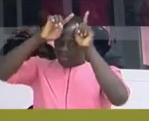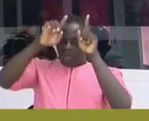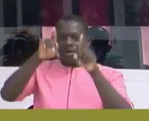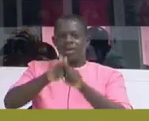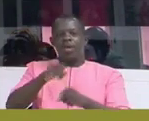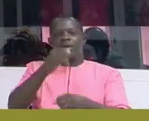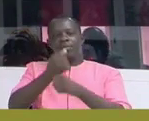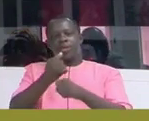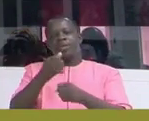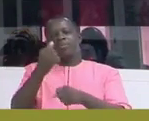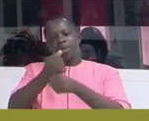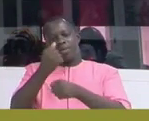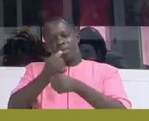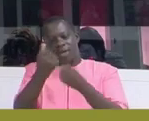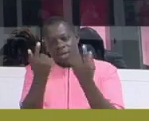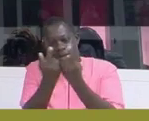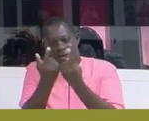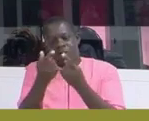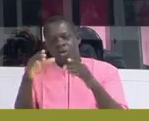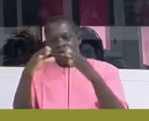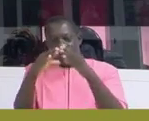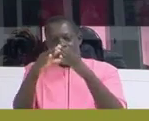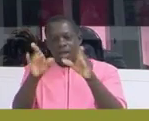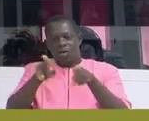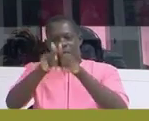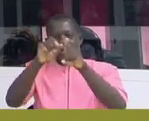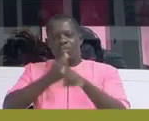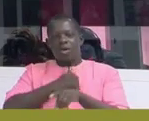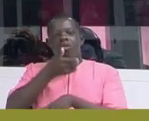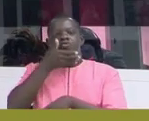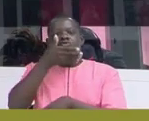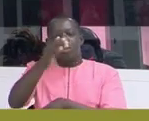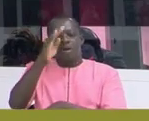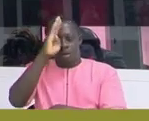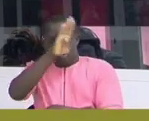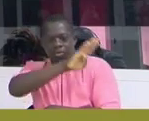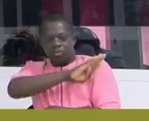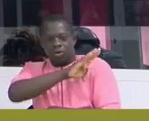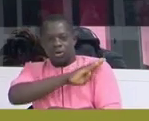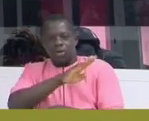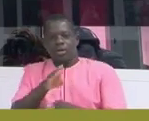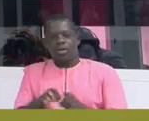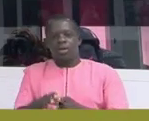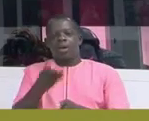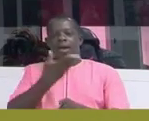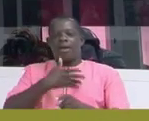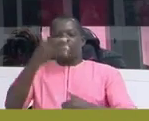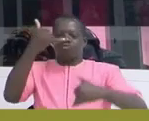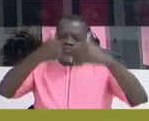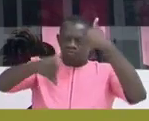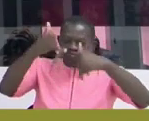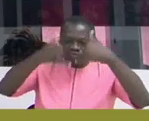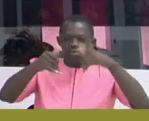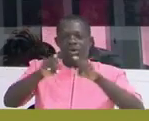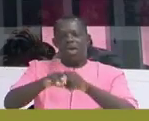I slaughtered it. I played it with my younger ones.